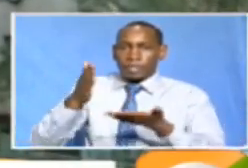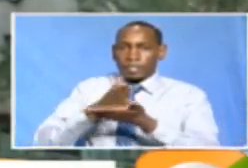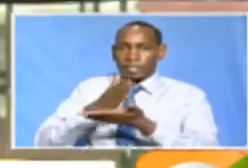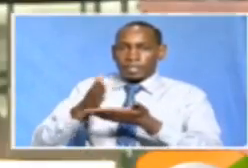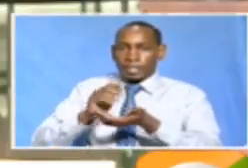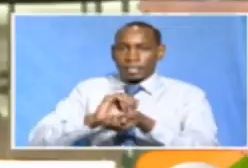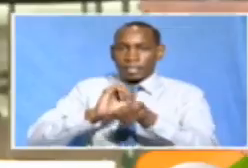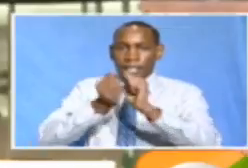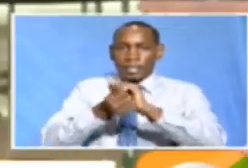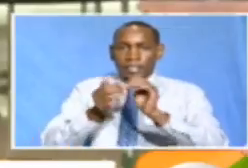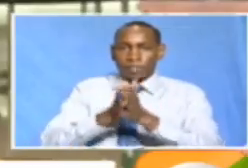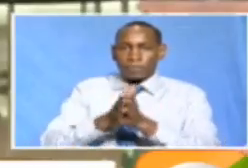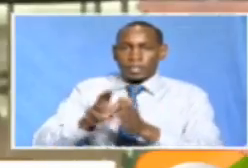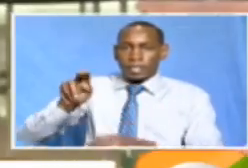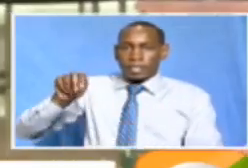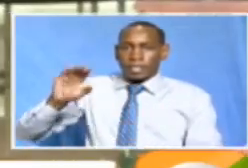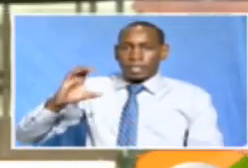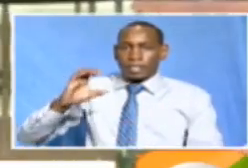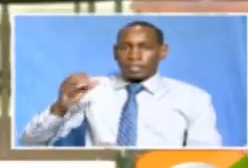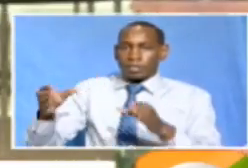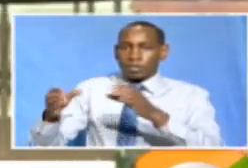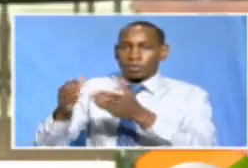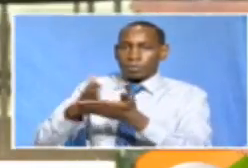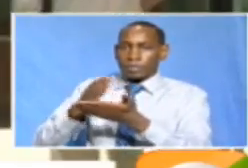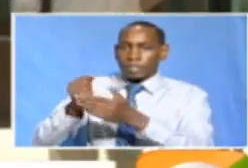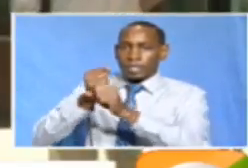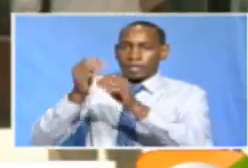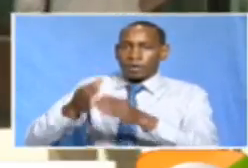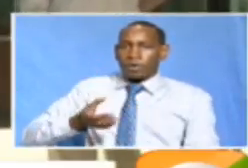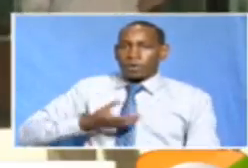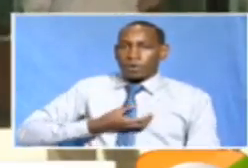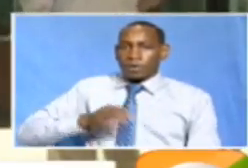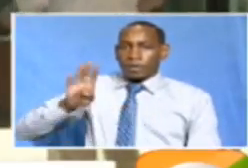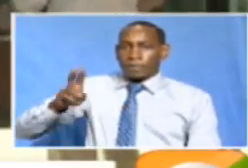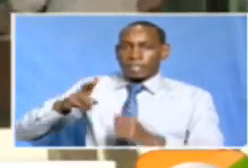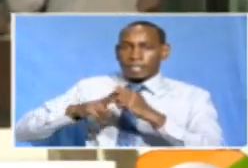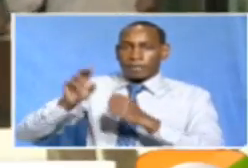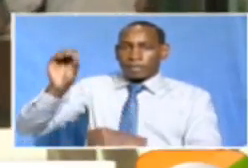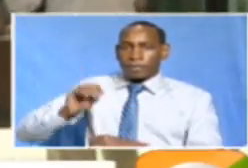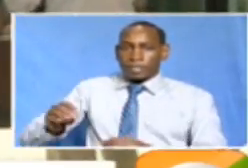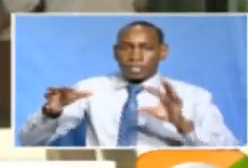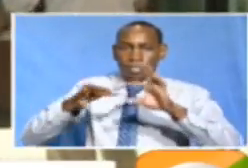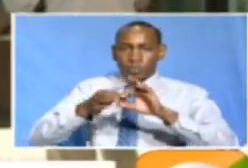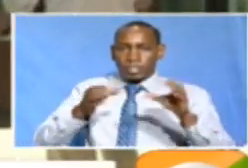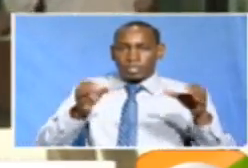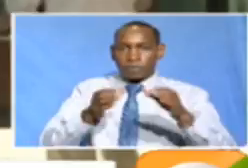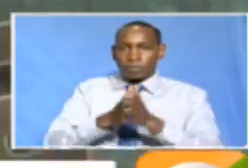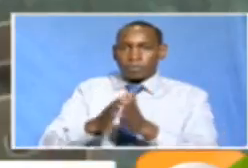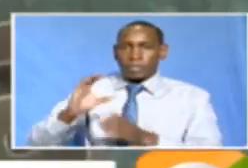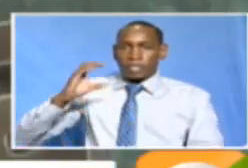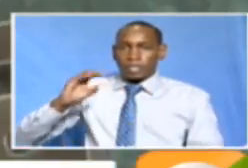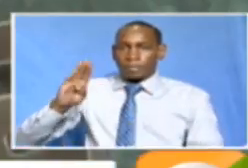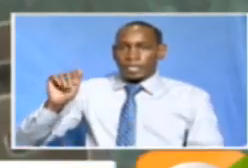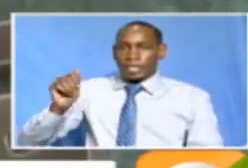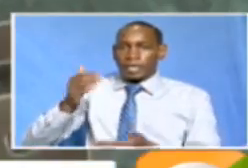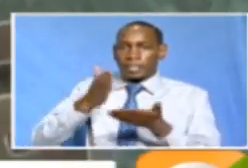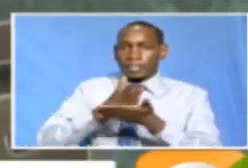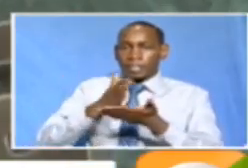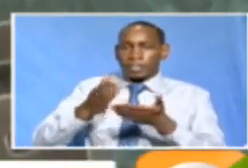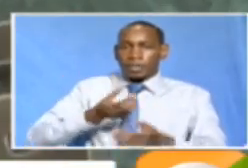swap with the current NIC group shareholders owning 47% of the merged entity and CBA shareholders